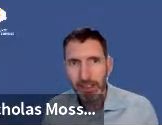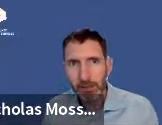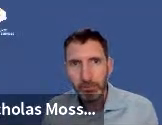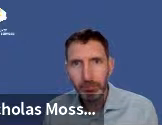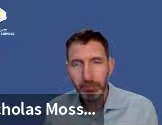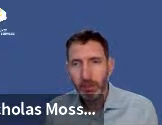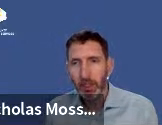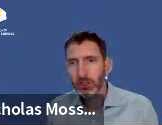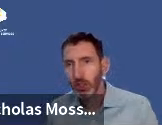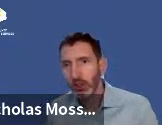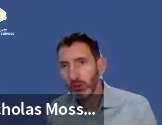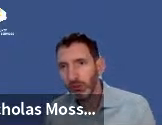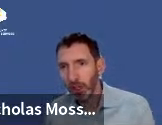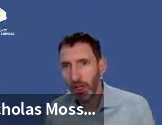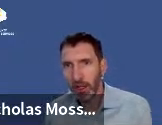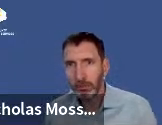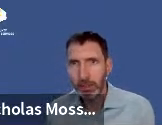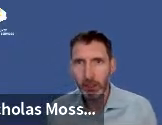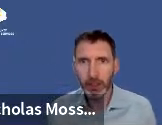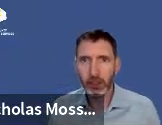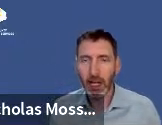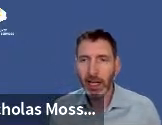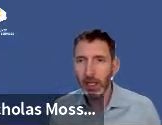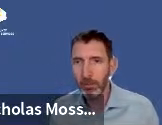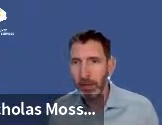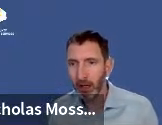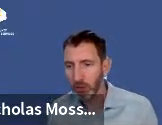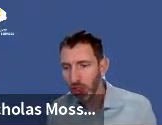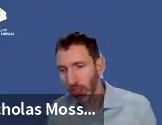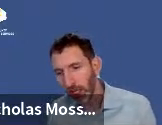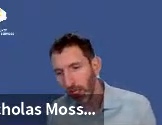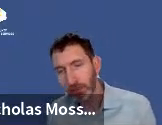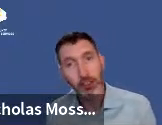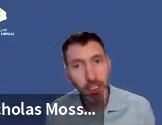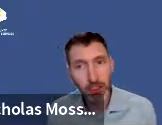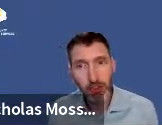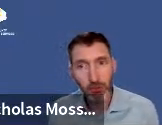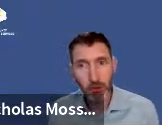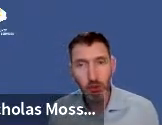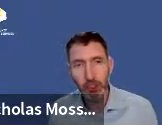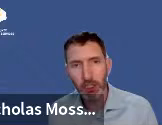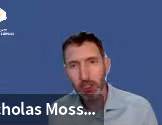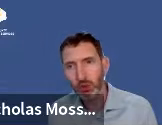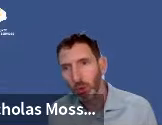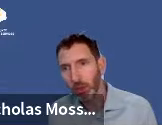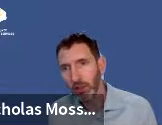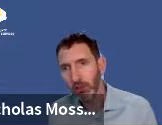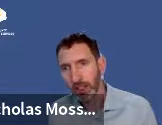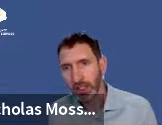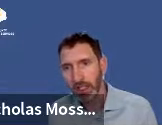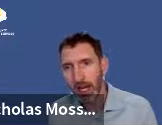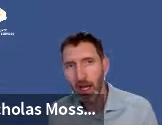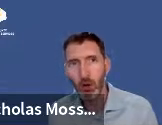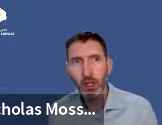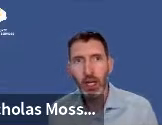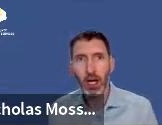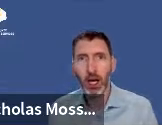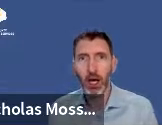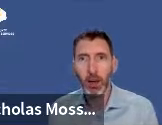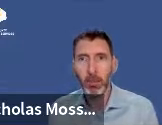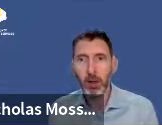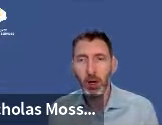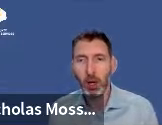Thank you, Eileen. So you've been hearing a lot about the changes in restrictions, where things stand